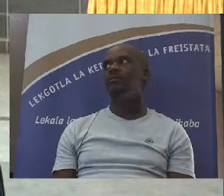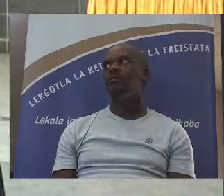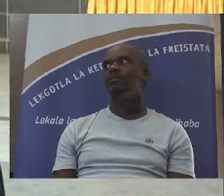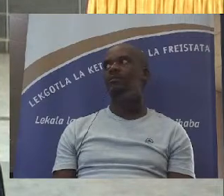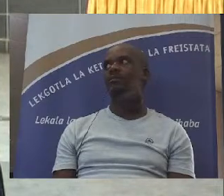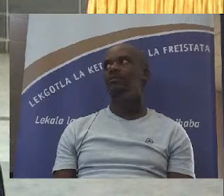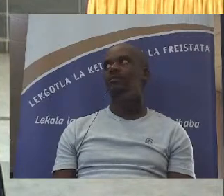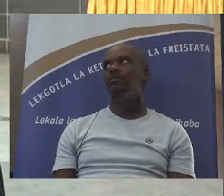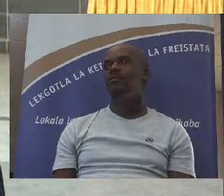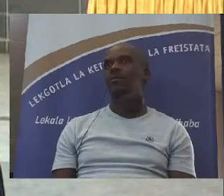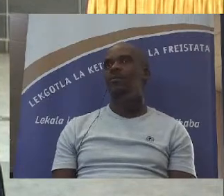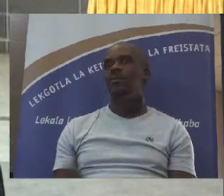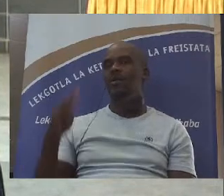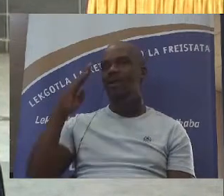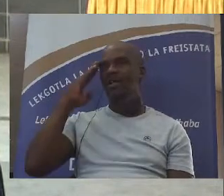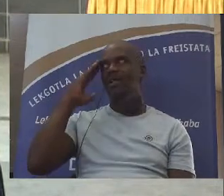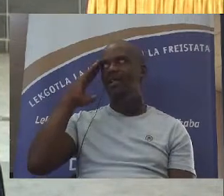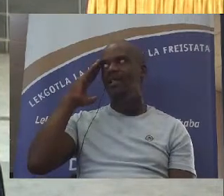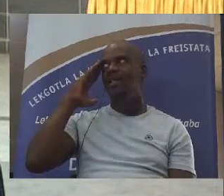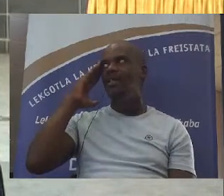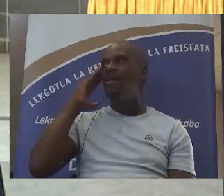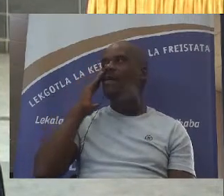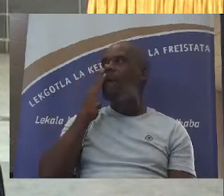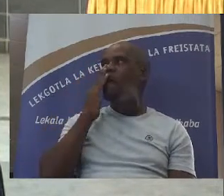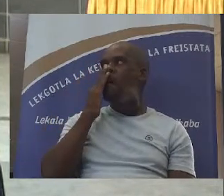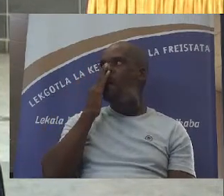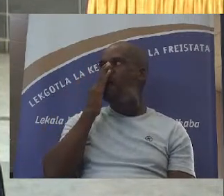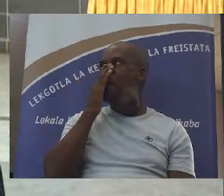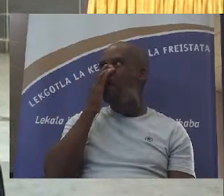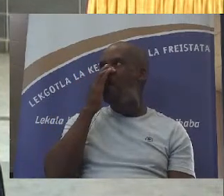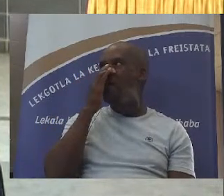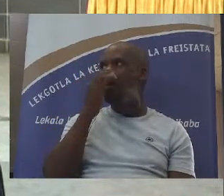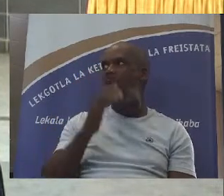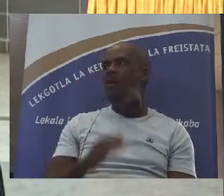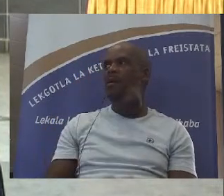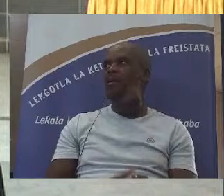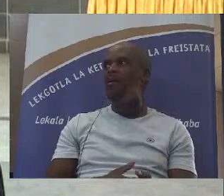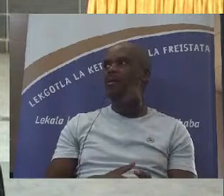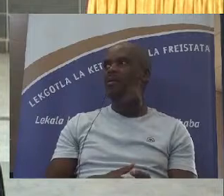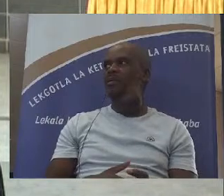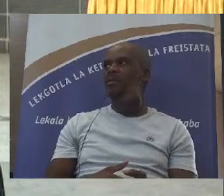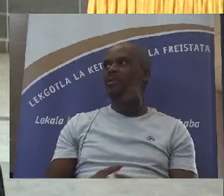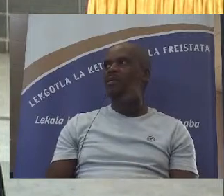parlement. Ons bly in 'n klein dorpie agter Oppermans gronde.